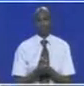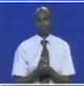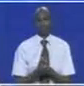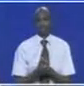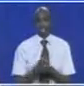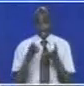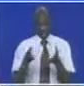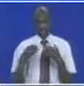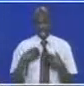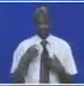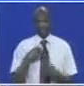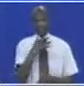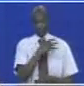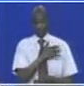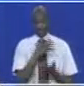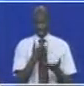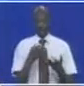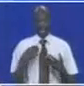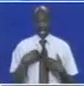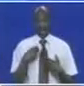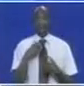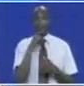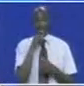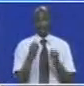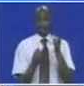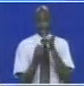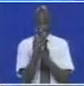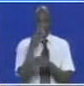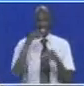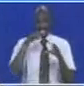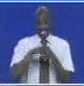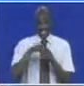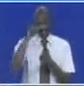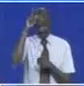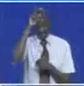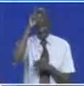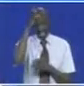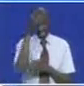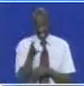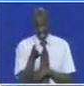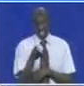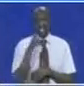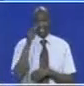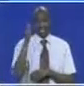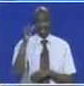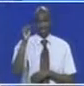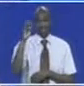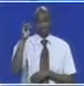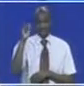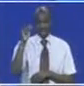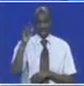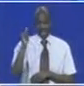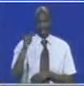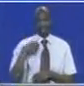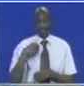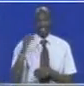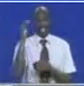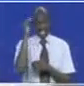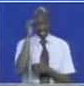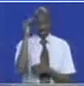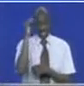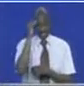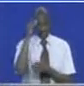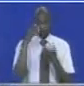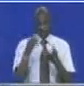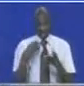It's time for some inspiration now, and tonight we get it from a man who grew up in the remotest of villages in Transmara, had his first education as